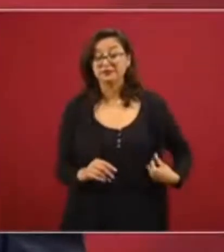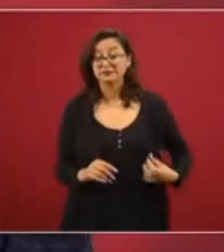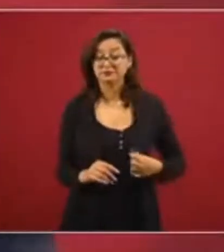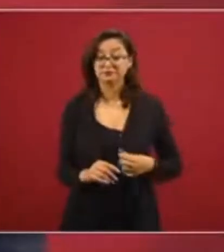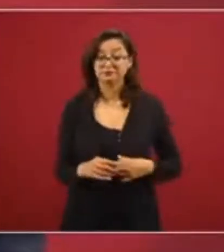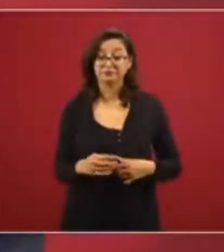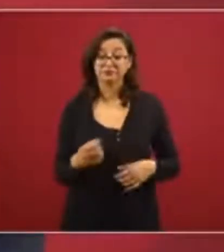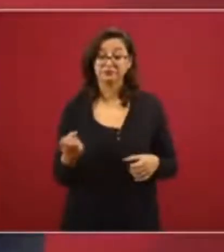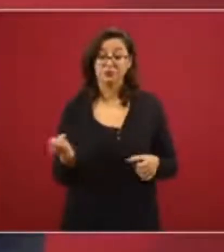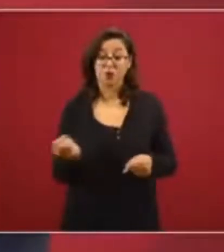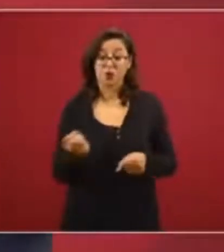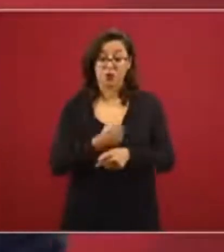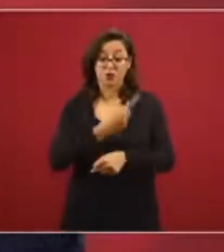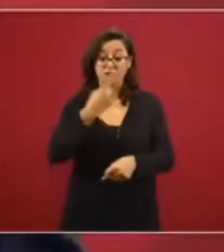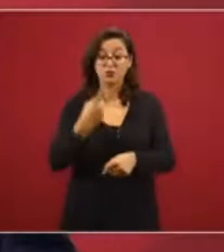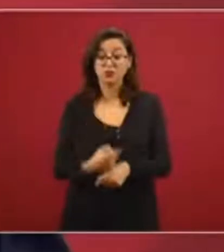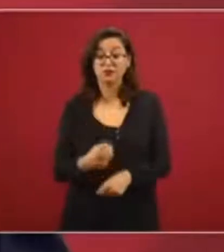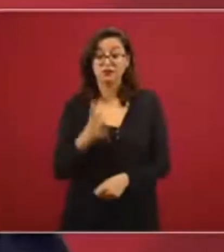oportunidad porque estamos